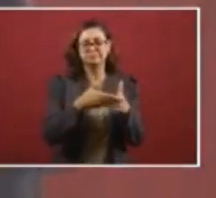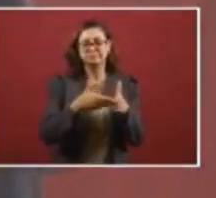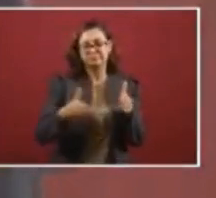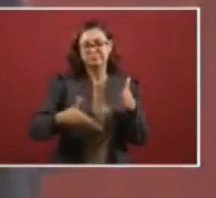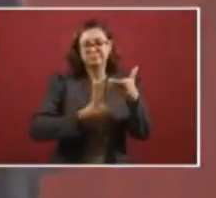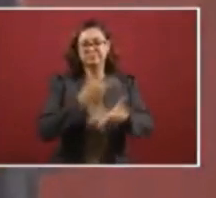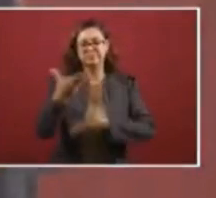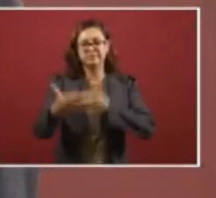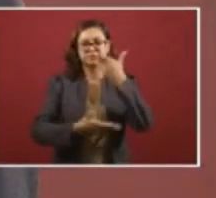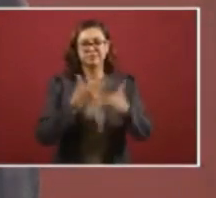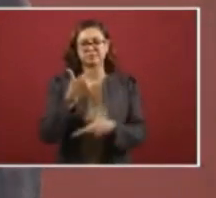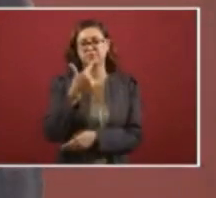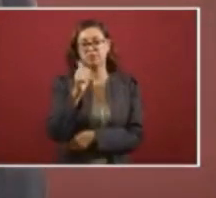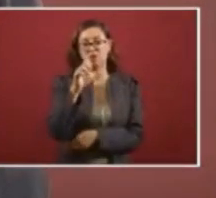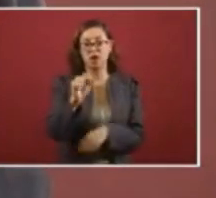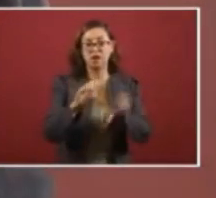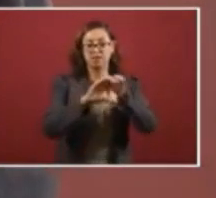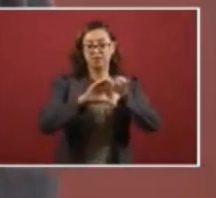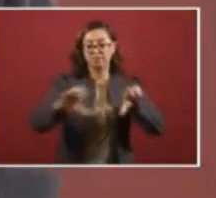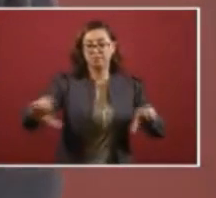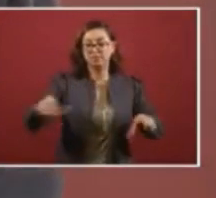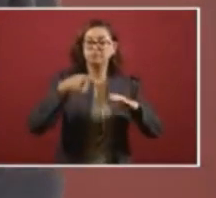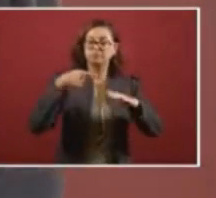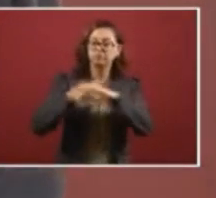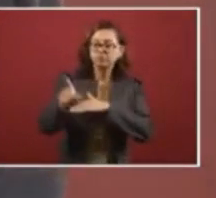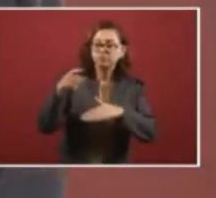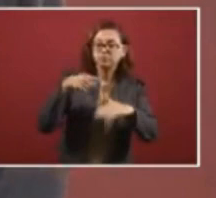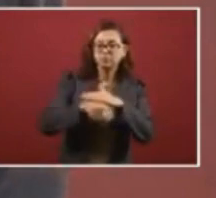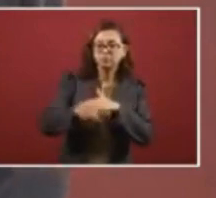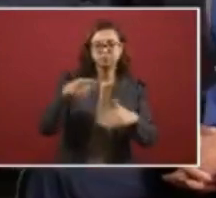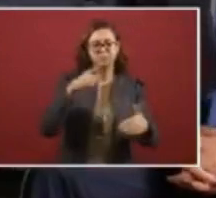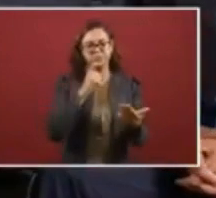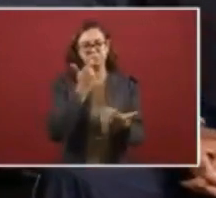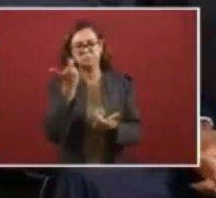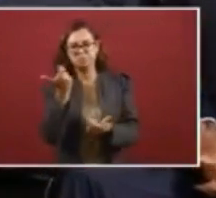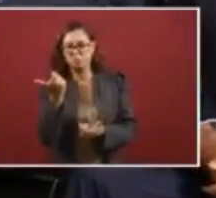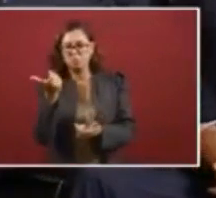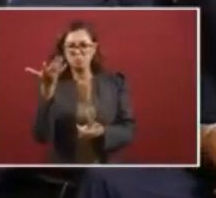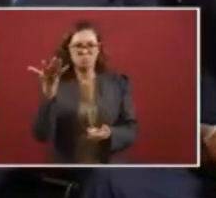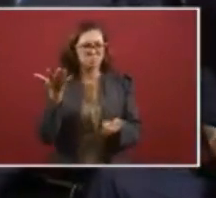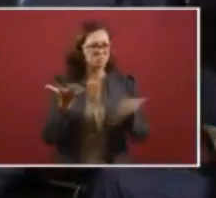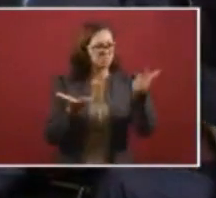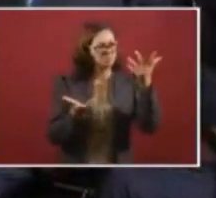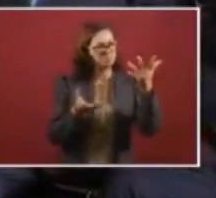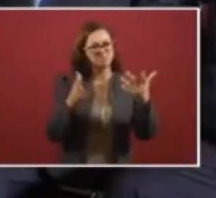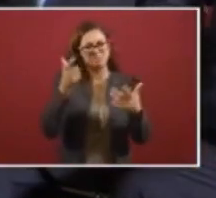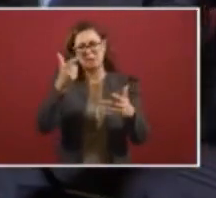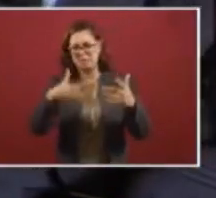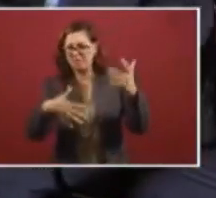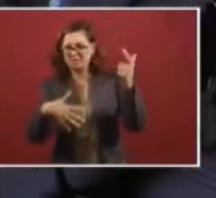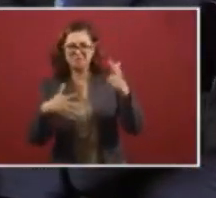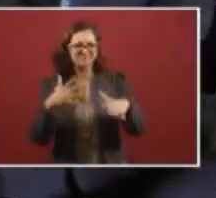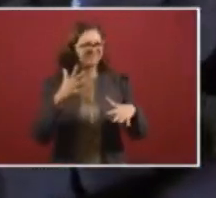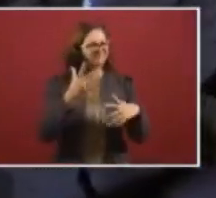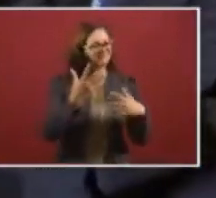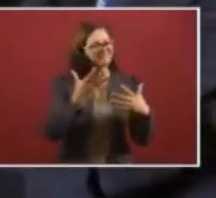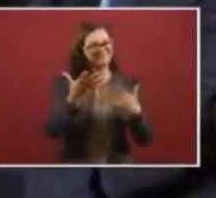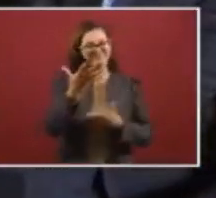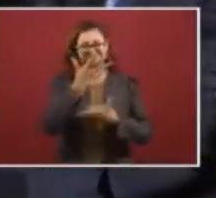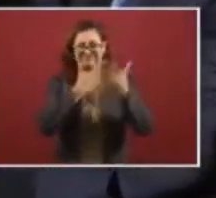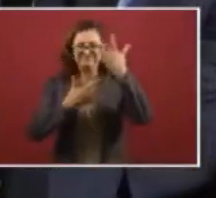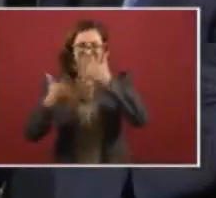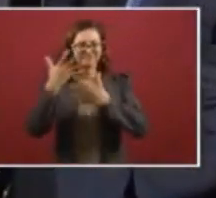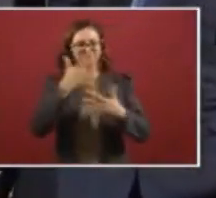for the nation regarding this transport of gas. And we made a call out to the